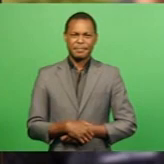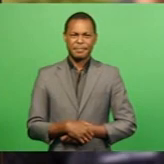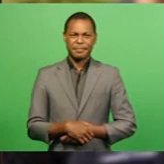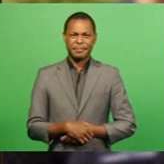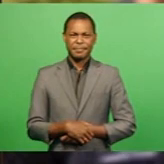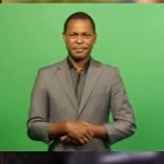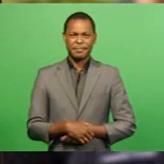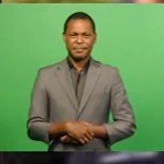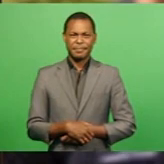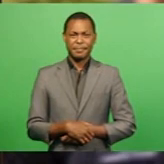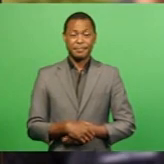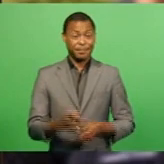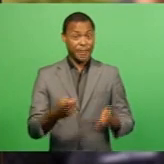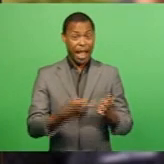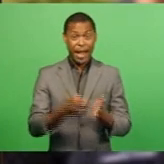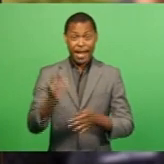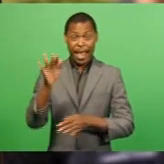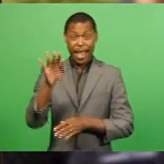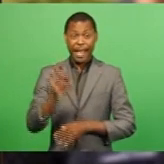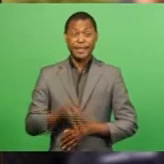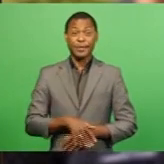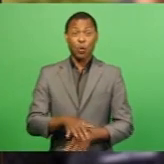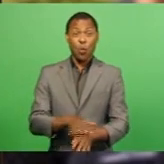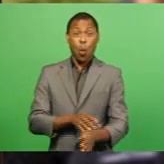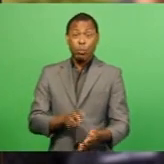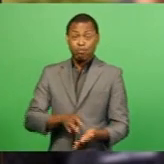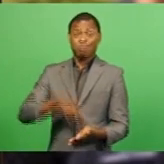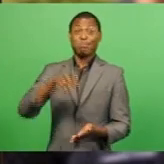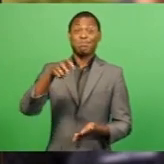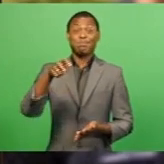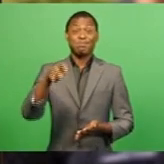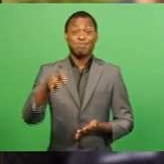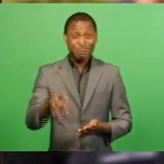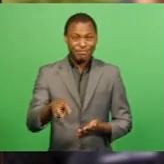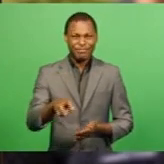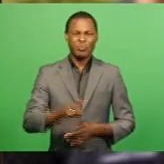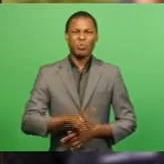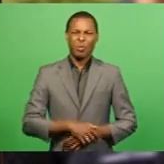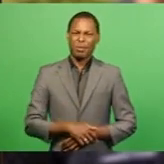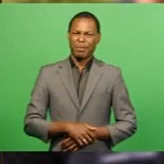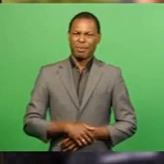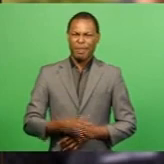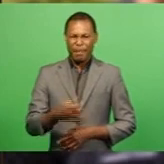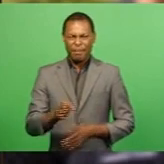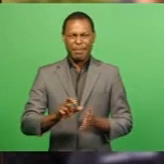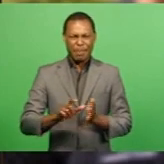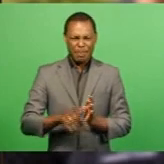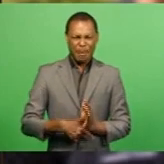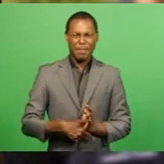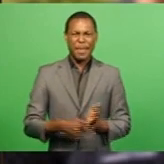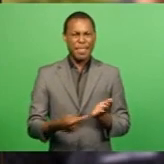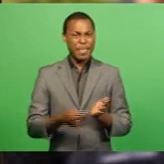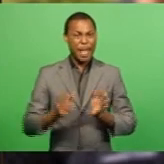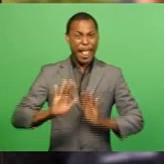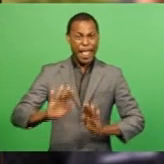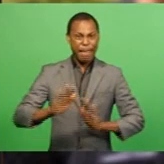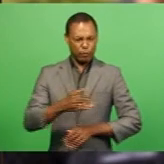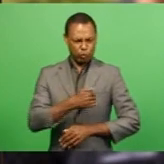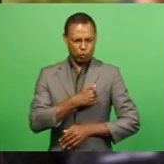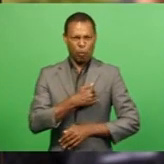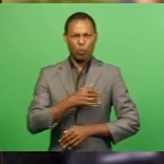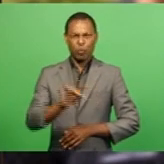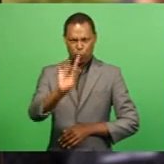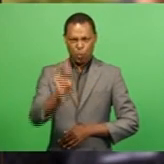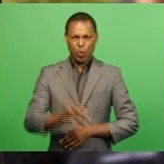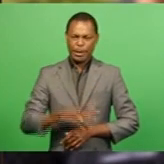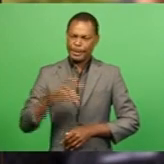Ratu Kantavu School long jump champion Chone Mbalimewai took his chances in the Thai level zone triple jump event today, scooping gold